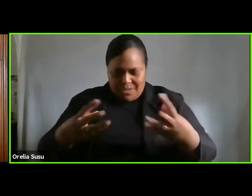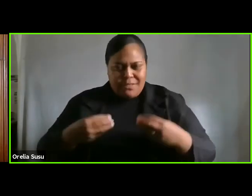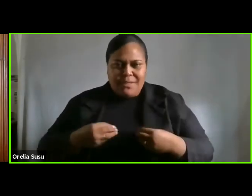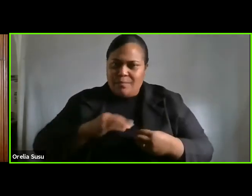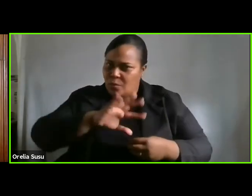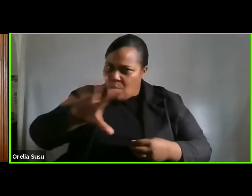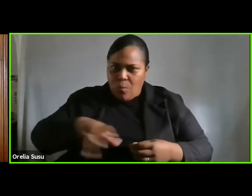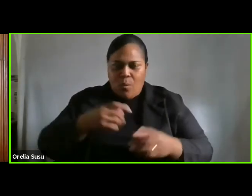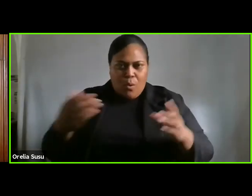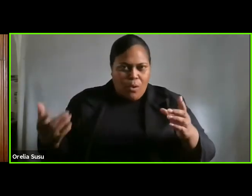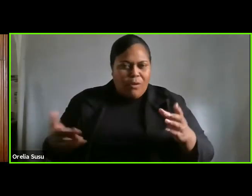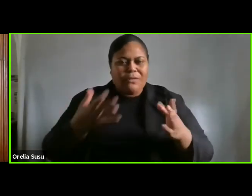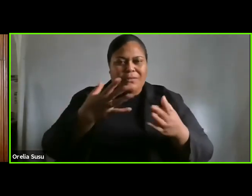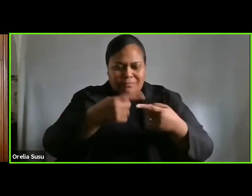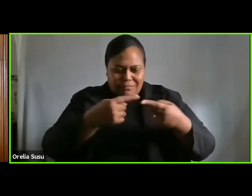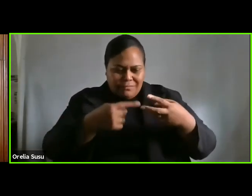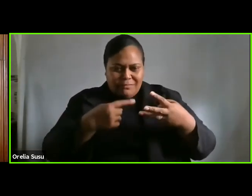Thanks.